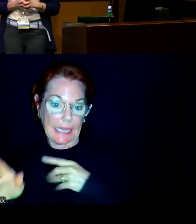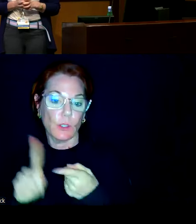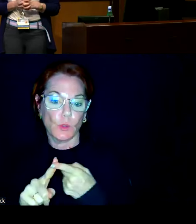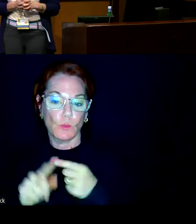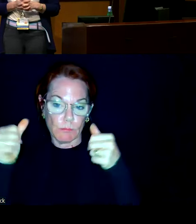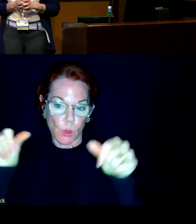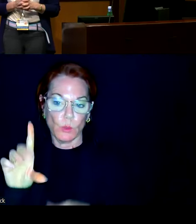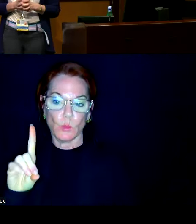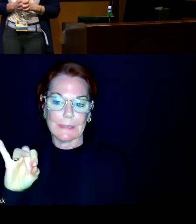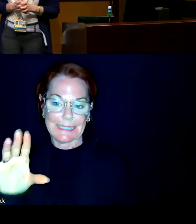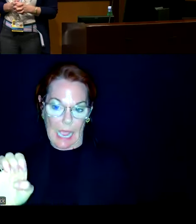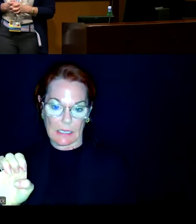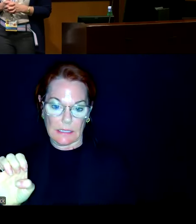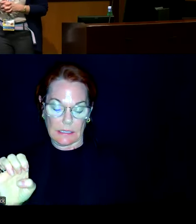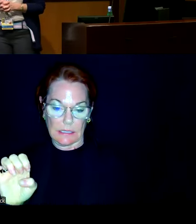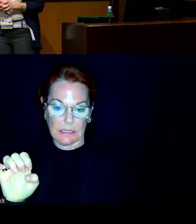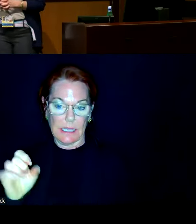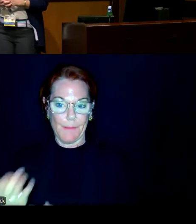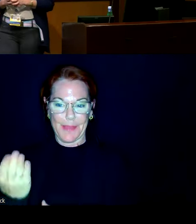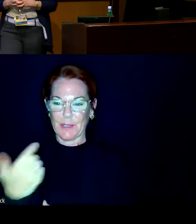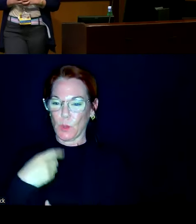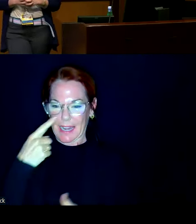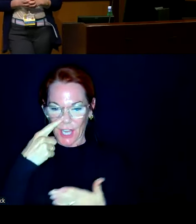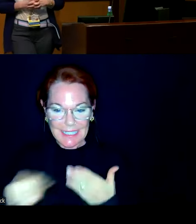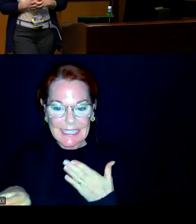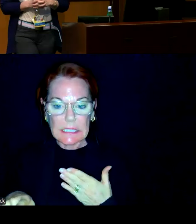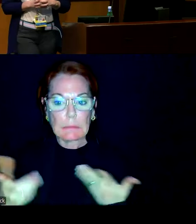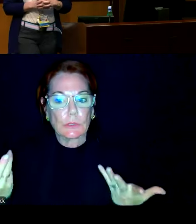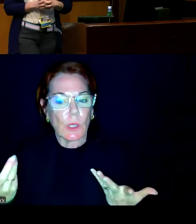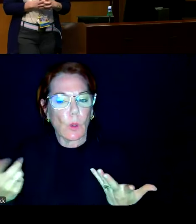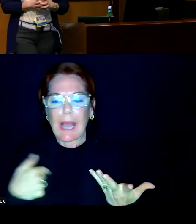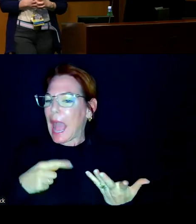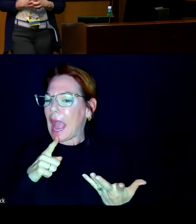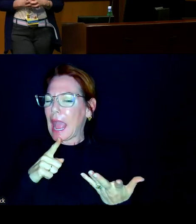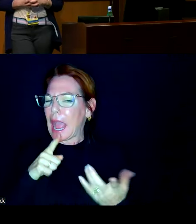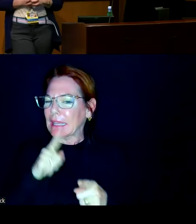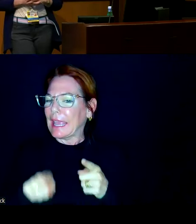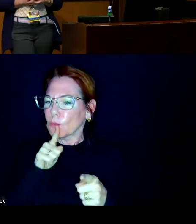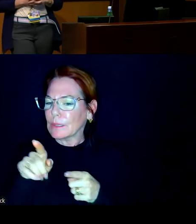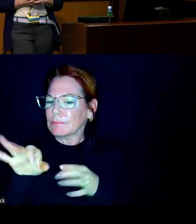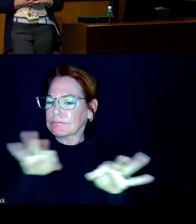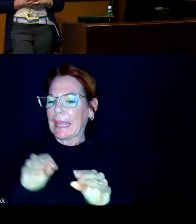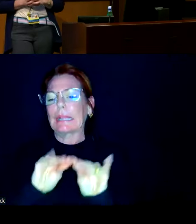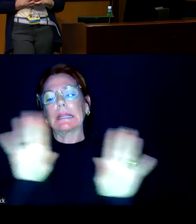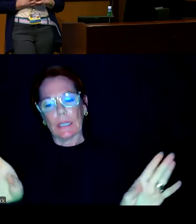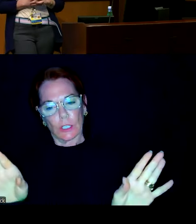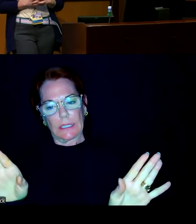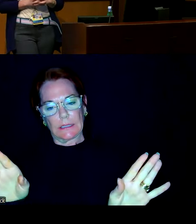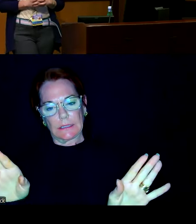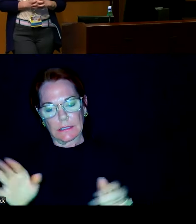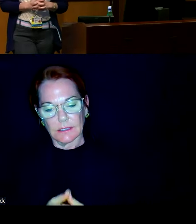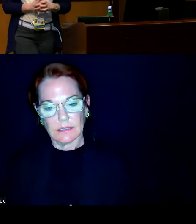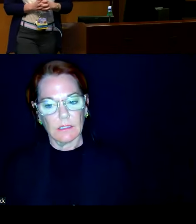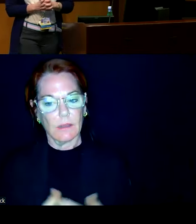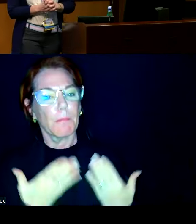information's spread. But I just looked it up this morning and can't really speak very clearly about it. Okay, well, thank you.